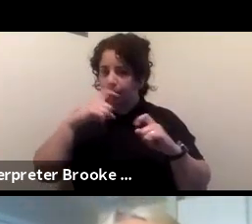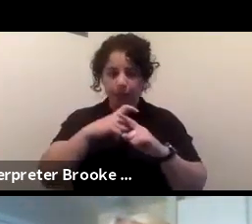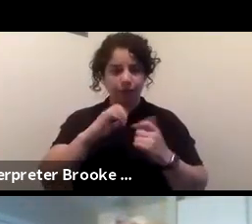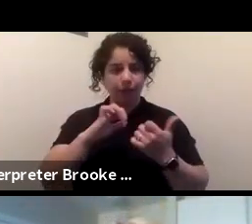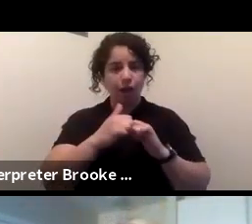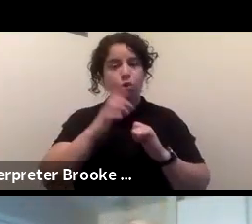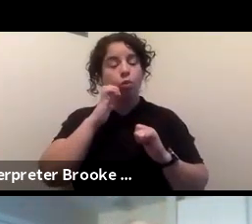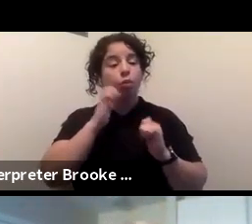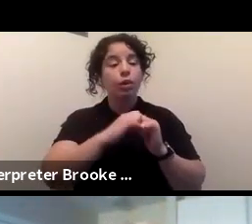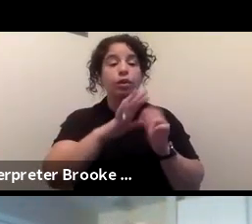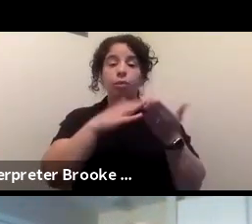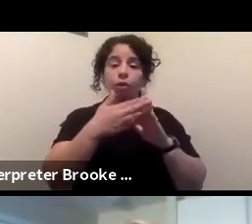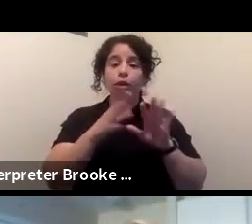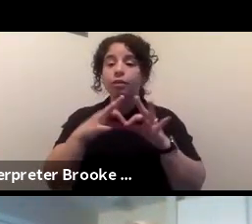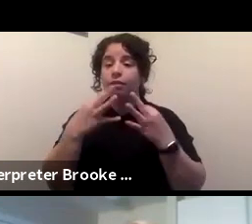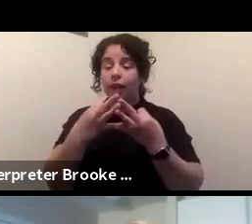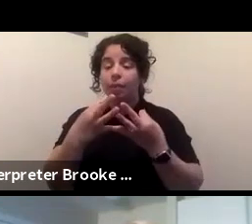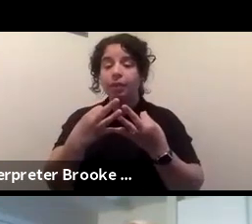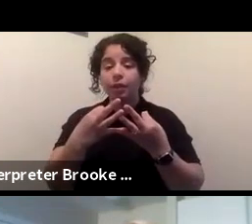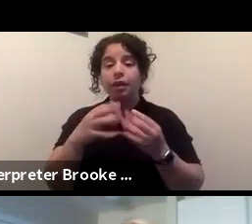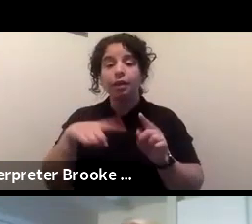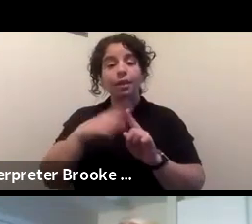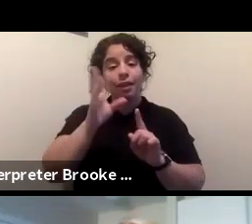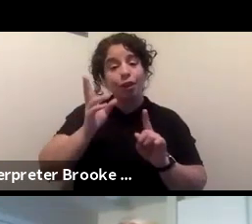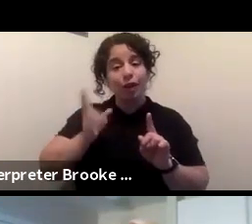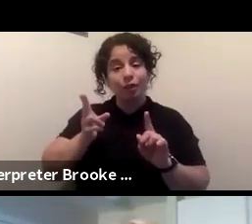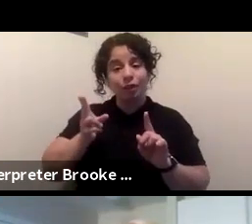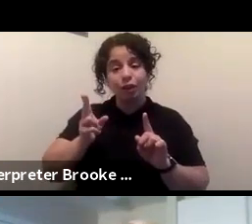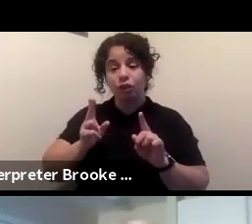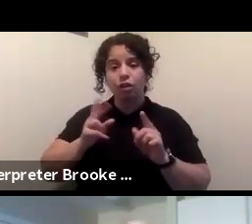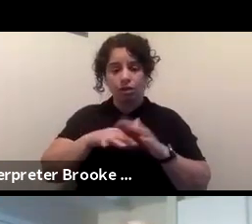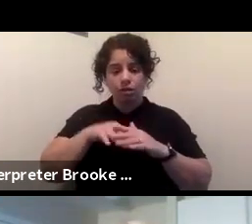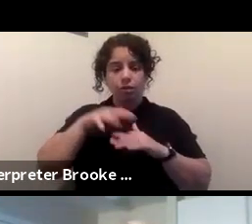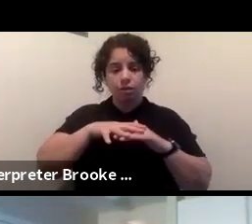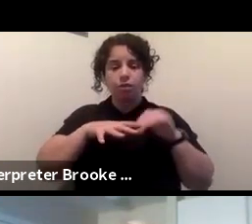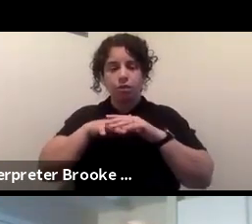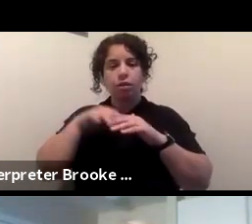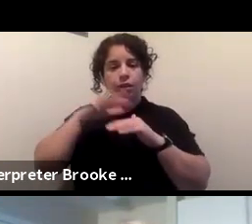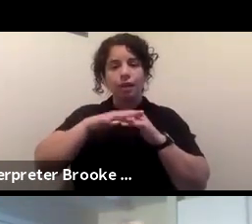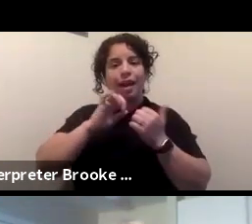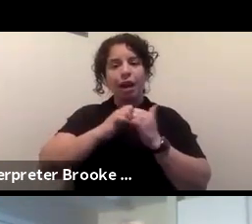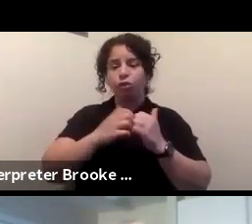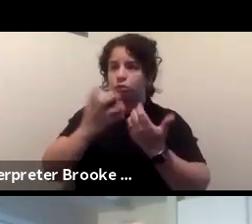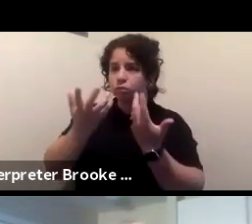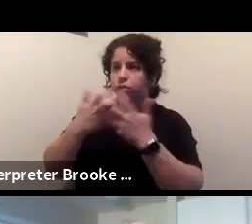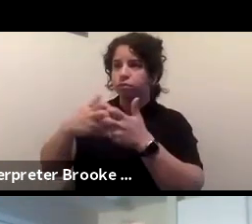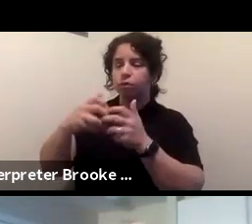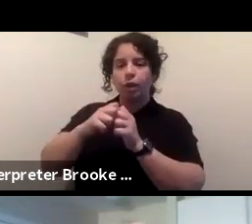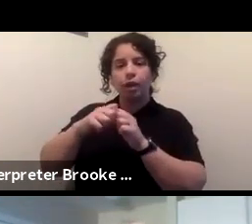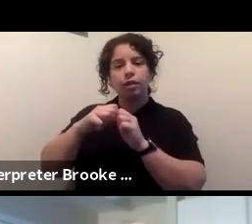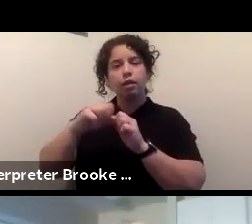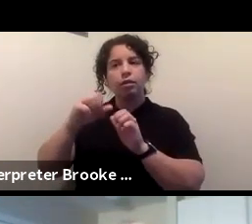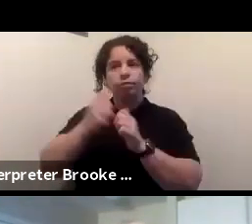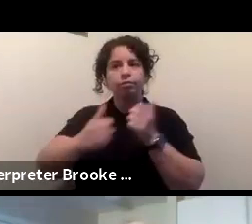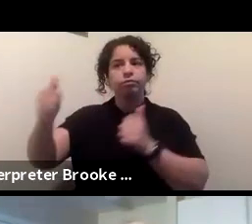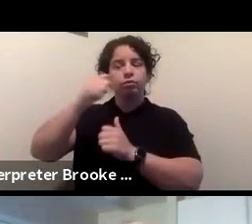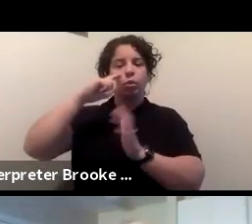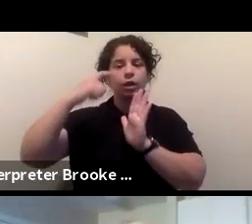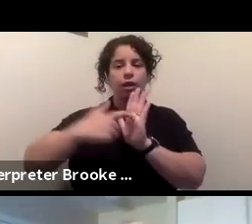belonging, polity, and heritage interact with systems of state recognition. The words